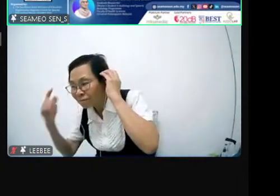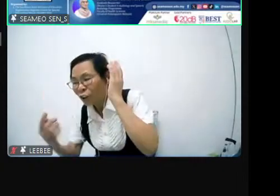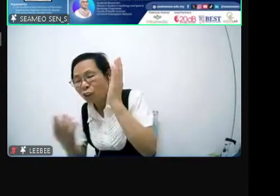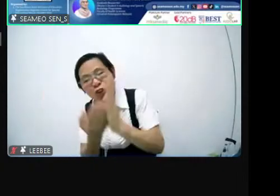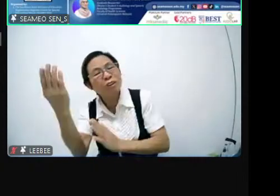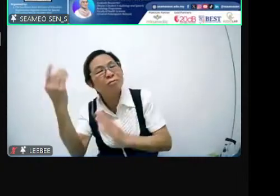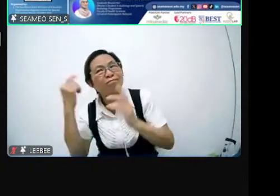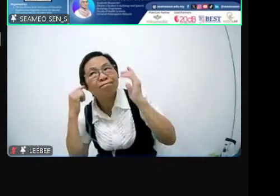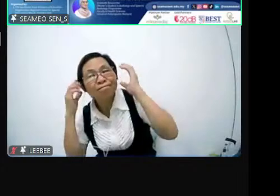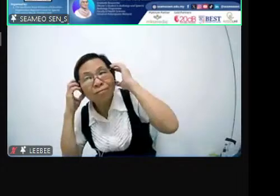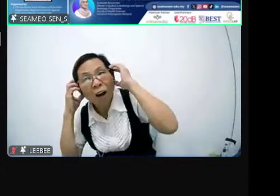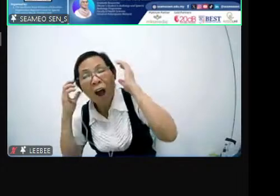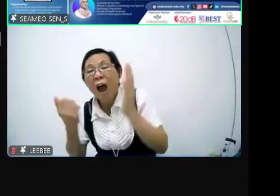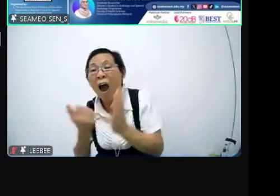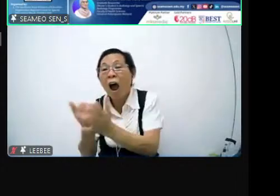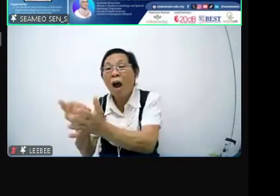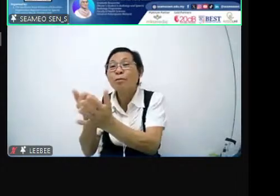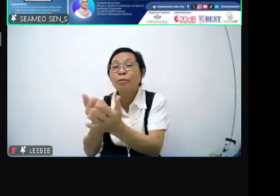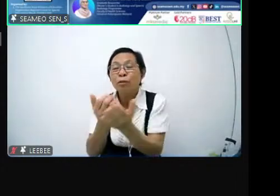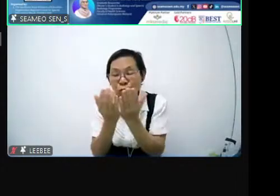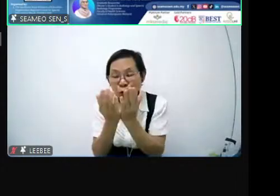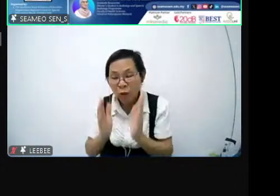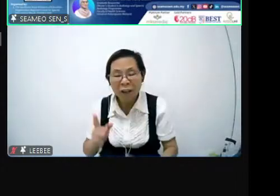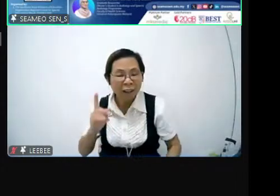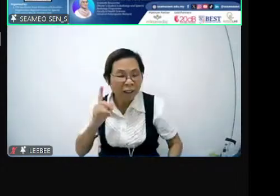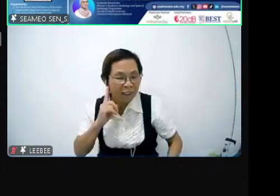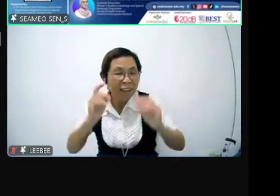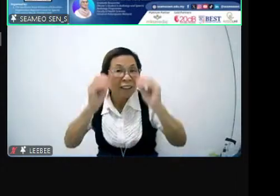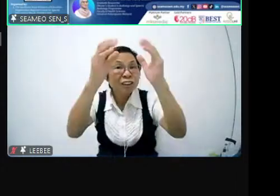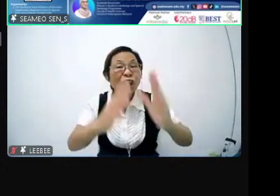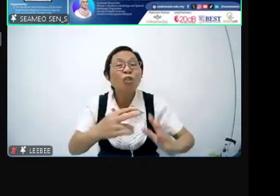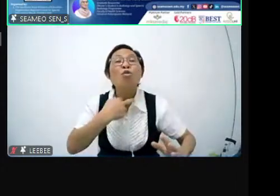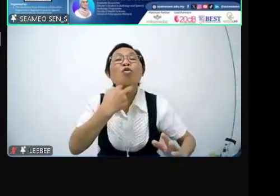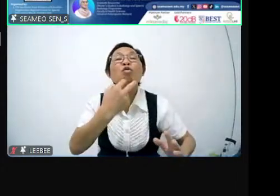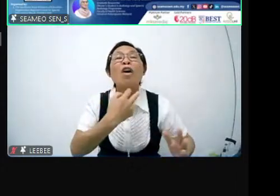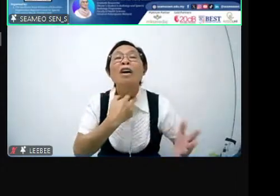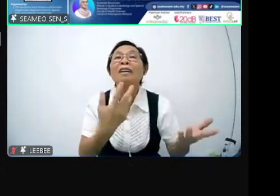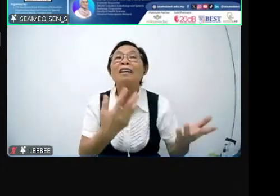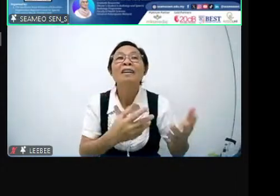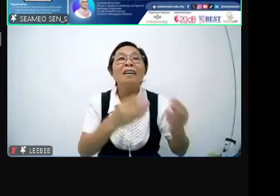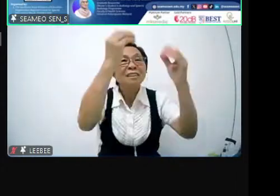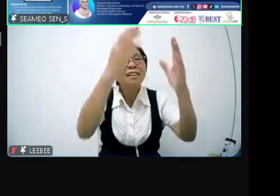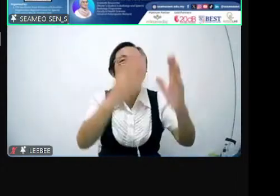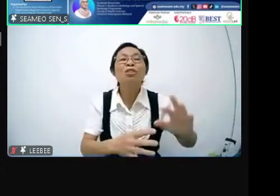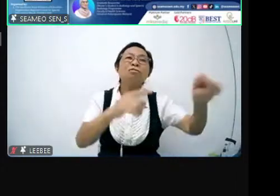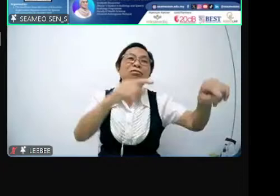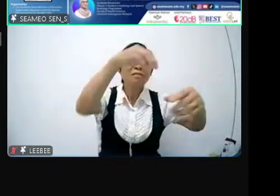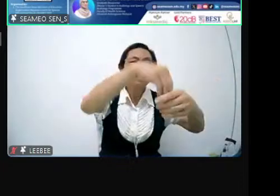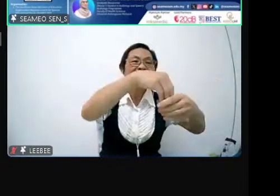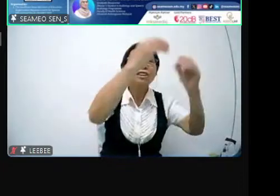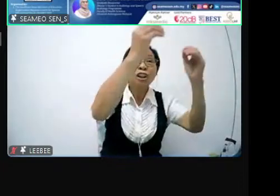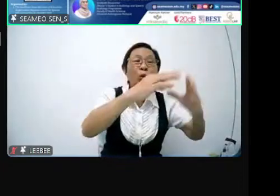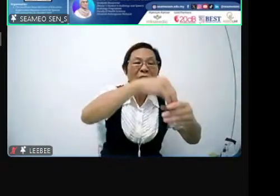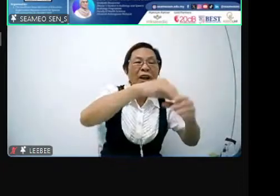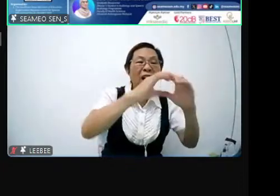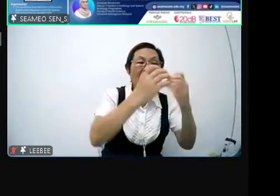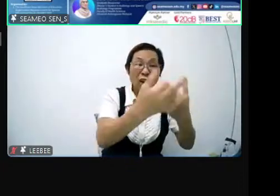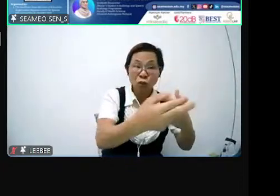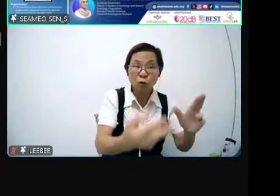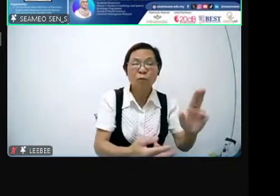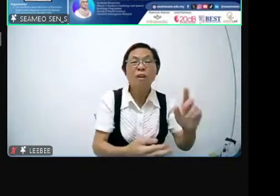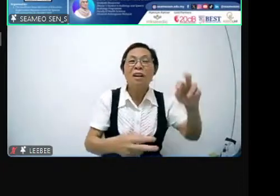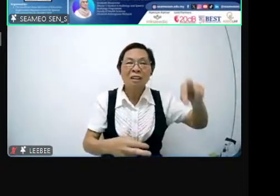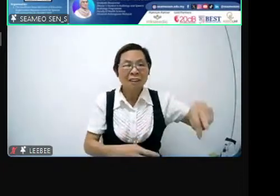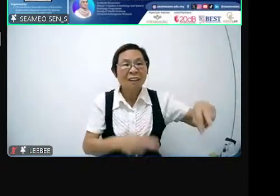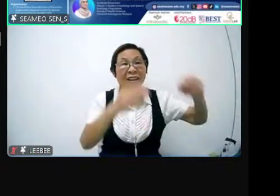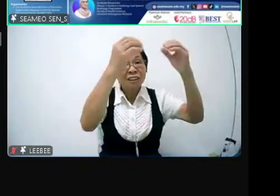So it can help the students to hear the teacher voice regardless where the teacher's positions in the classroom. For example, teachers can walk